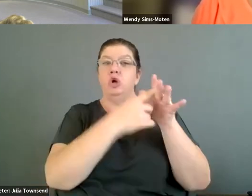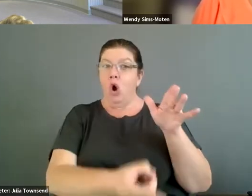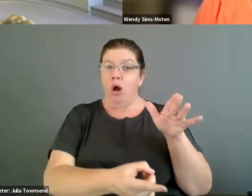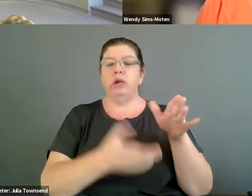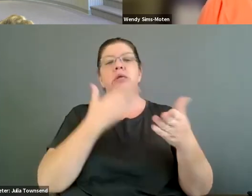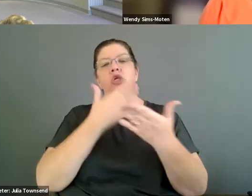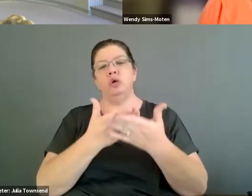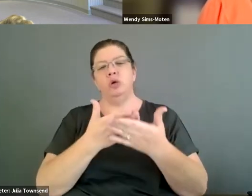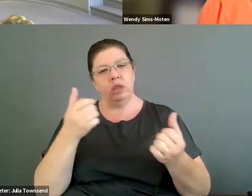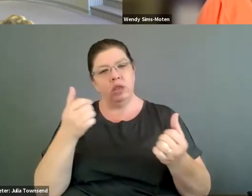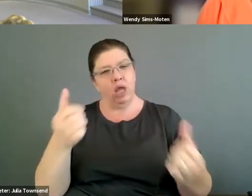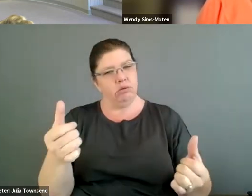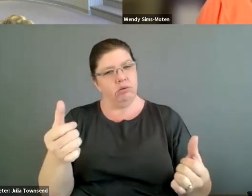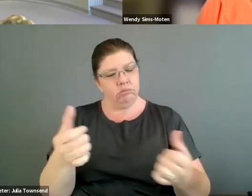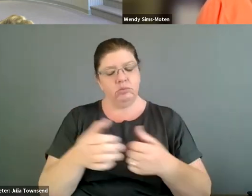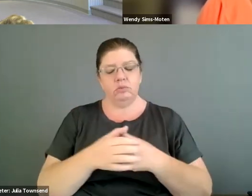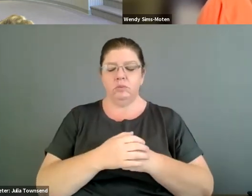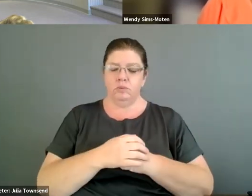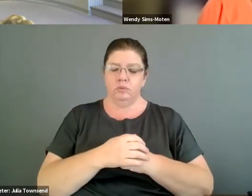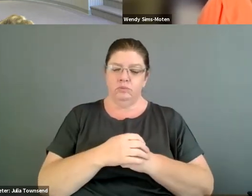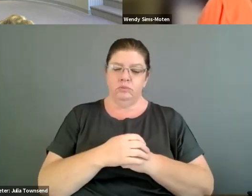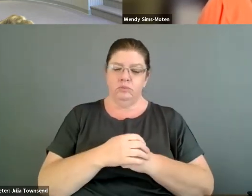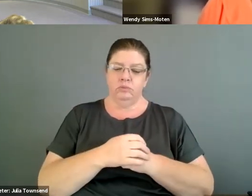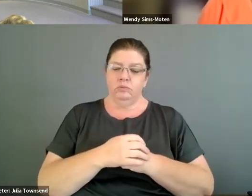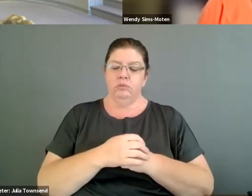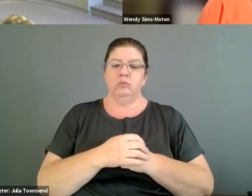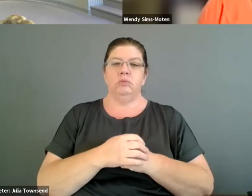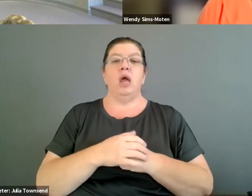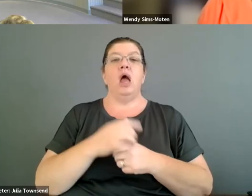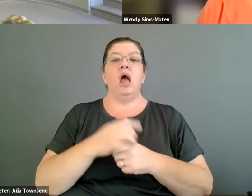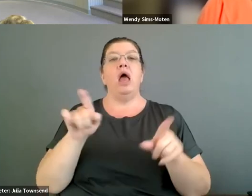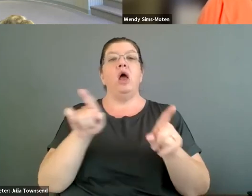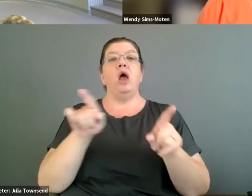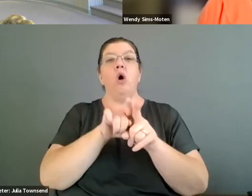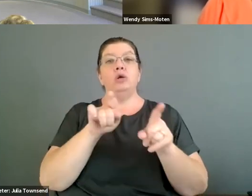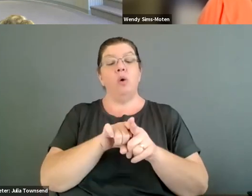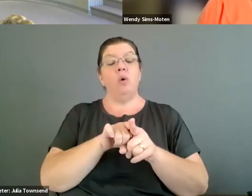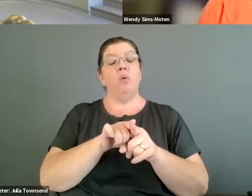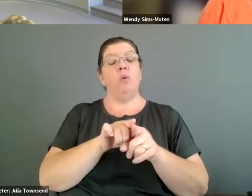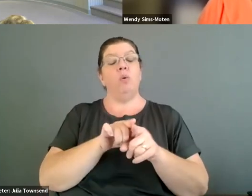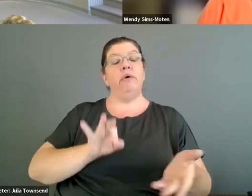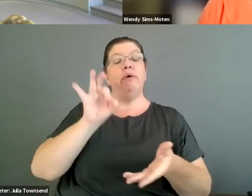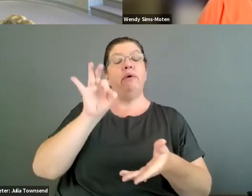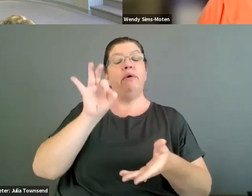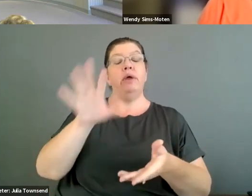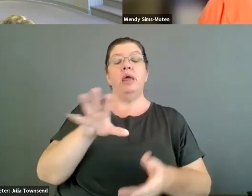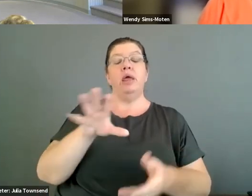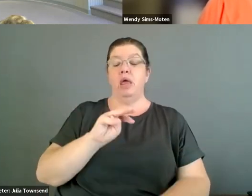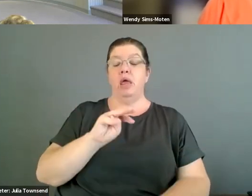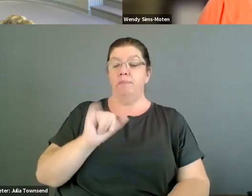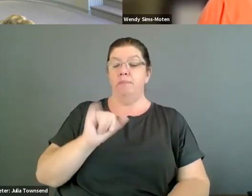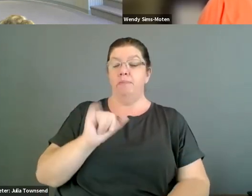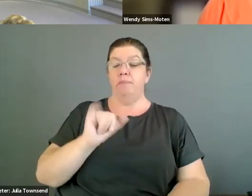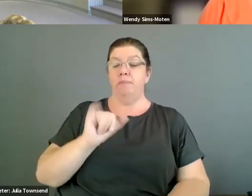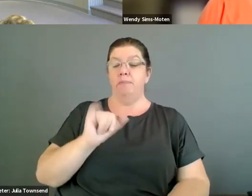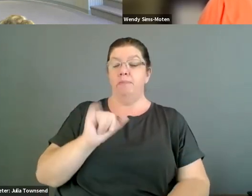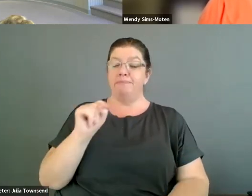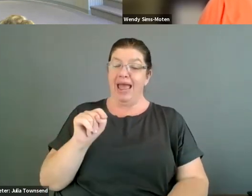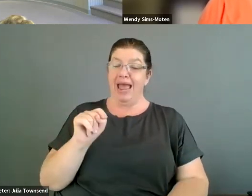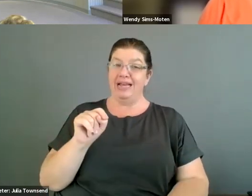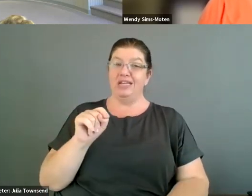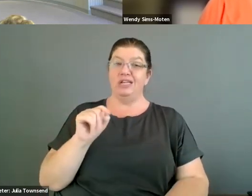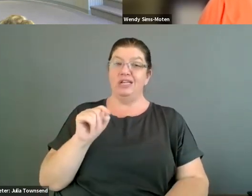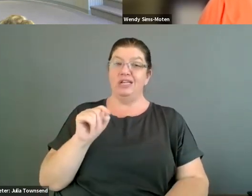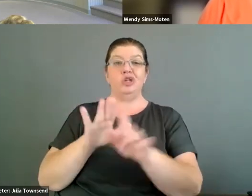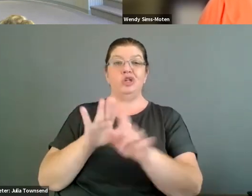thing. I also want to bring up Meg Jetté's departure. I was really